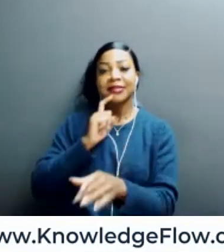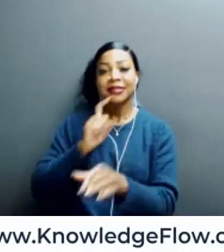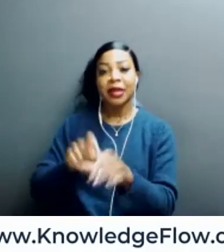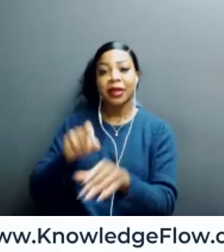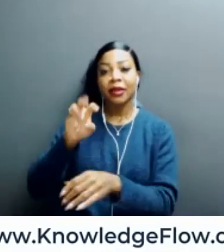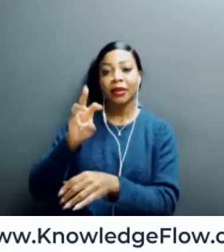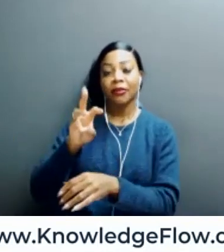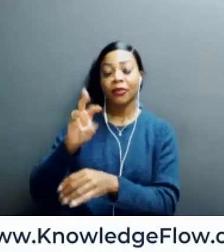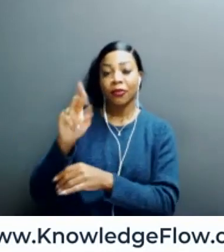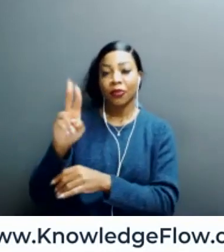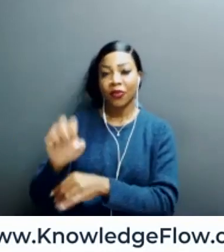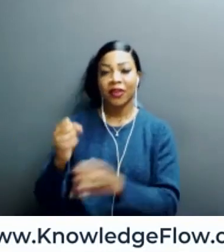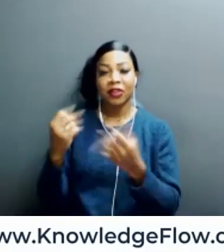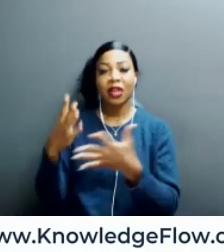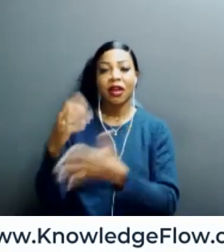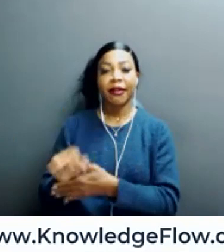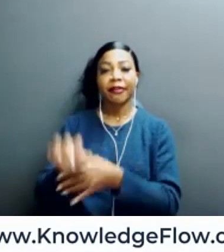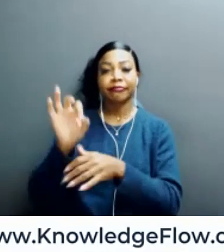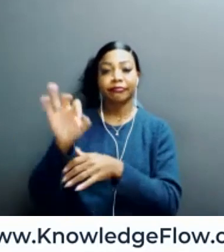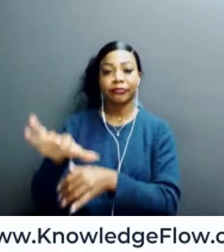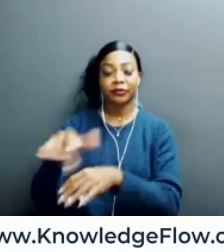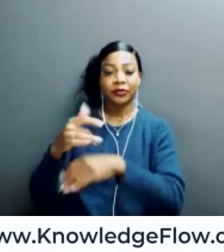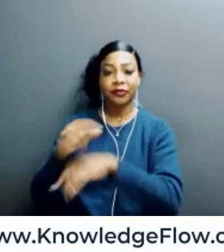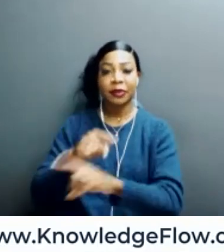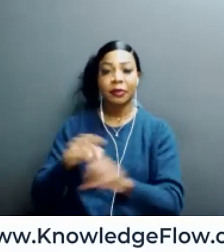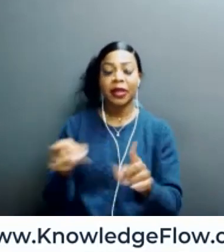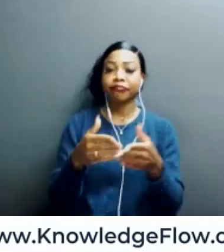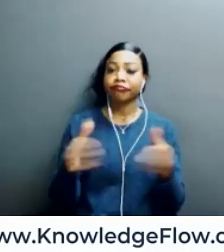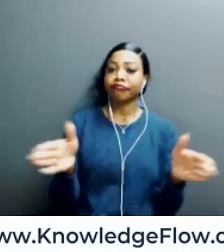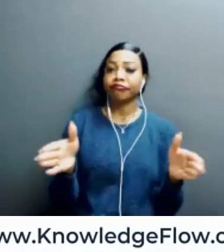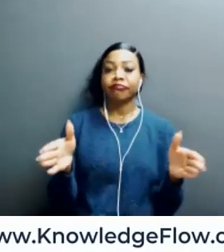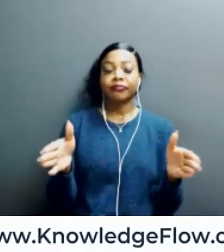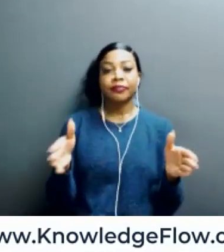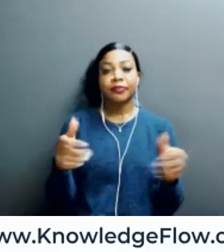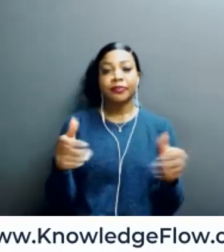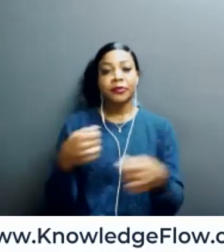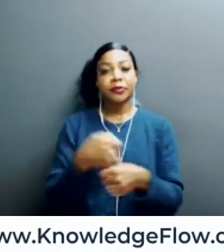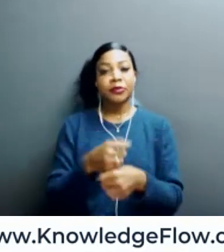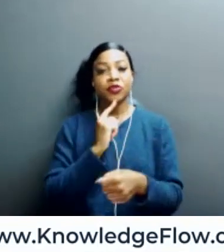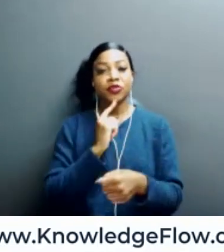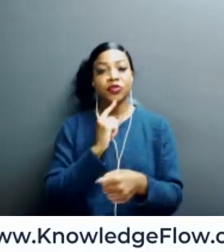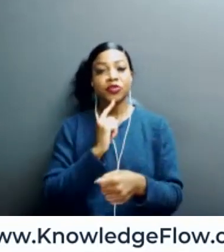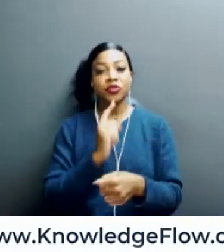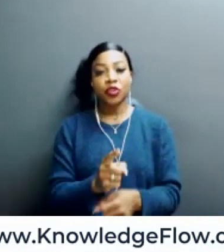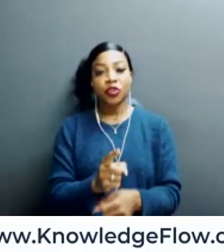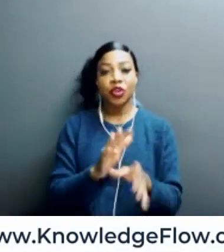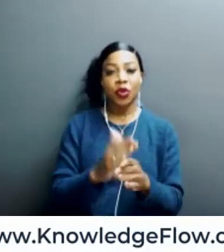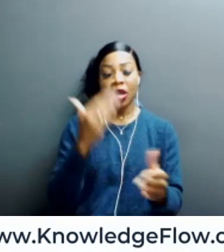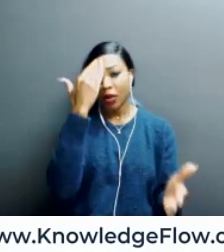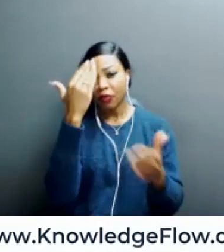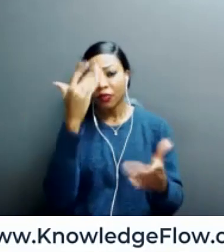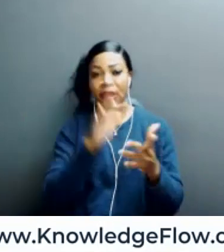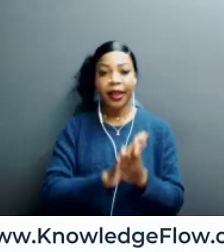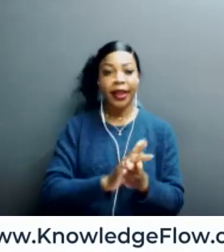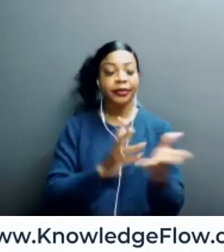for that but I would just say as a sort of general practice to be sort of really um cognizant of any kind of emails